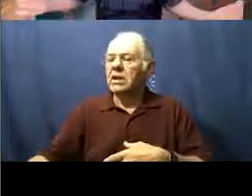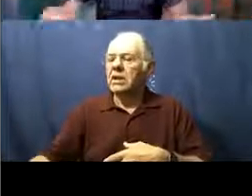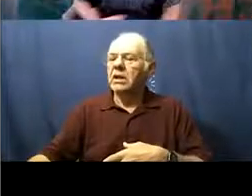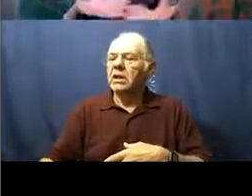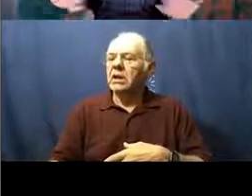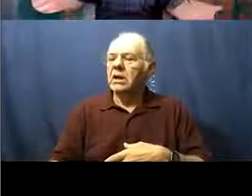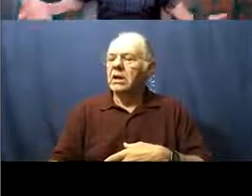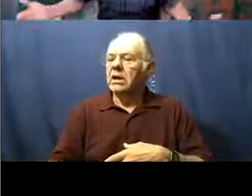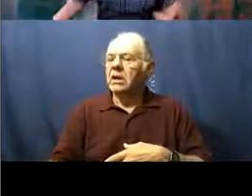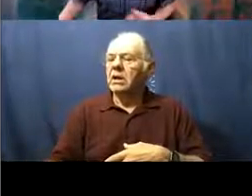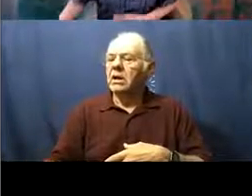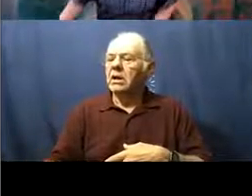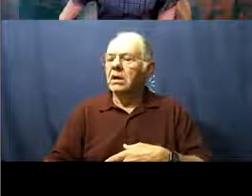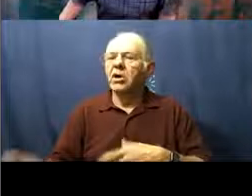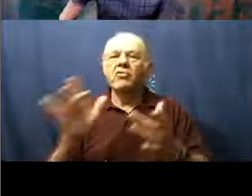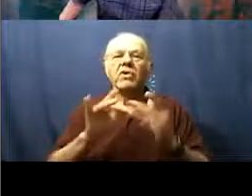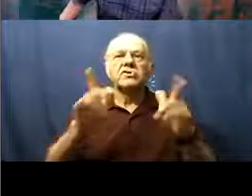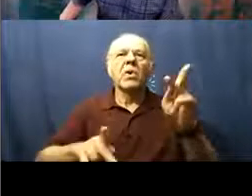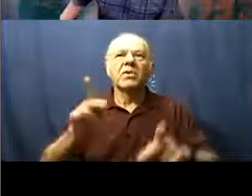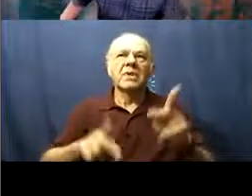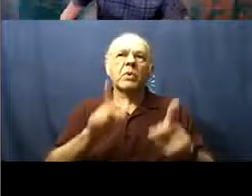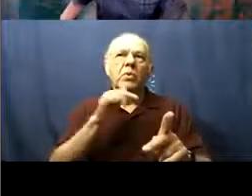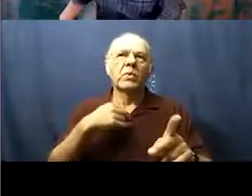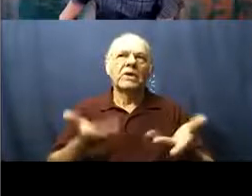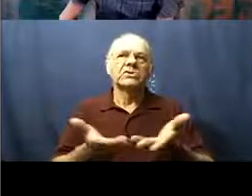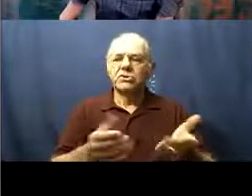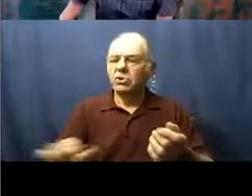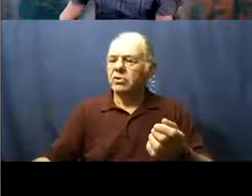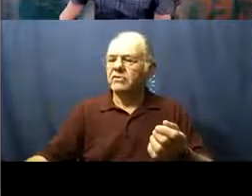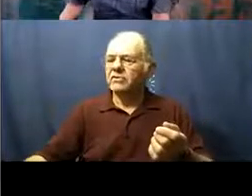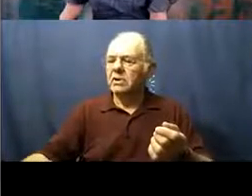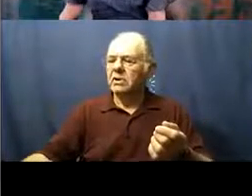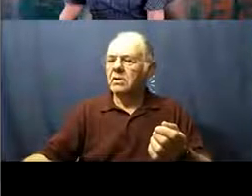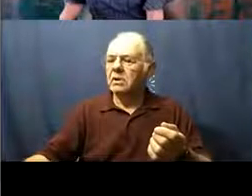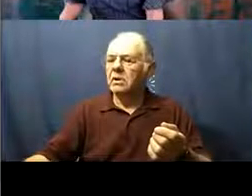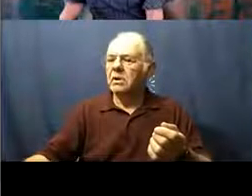equitably reaching all of the people who we serve.